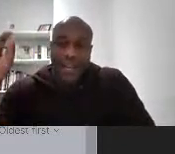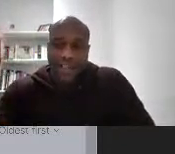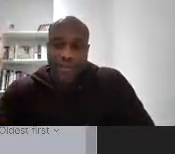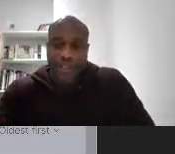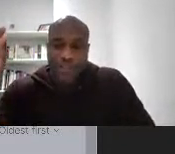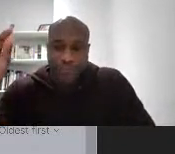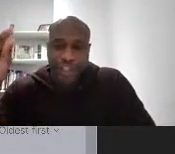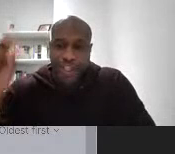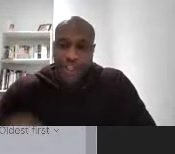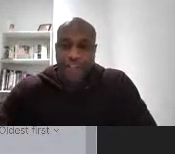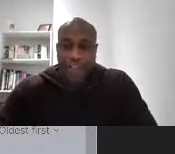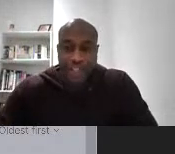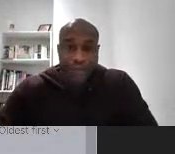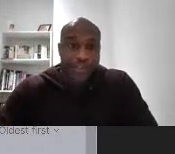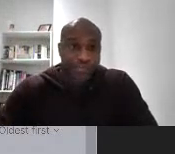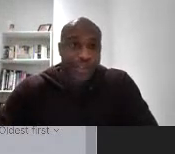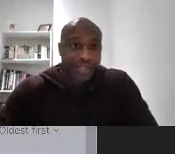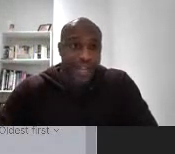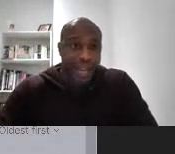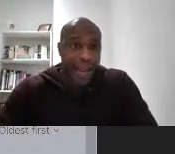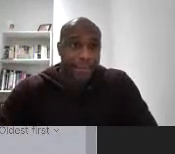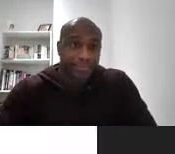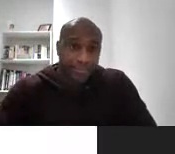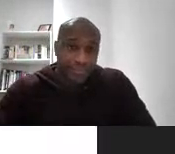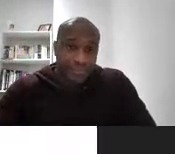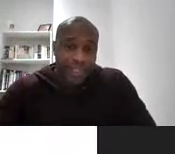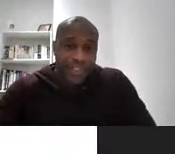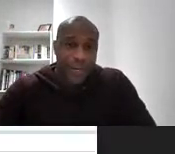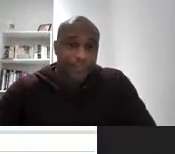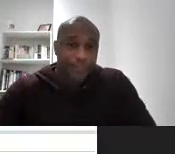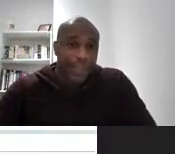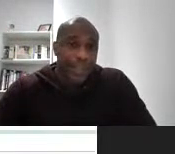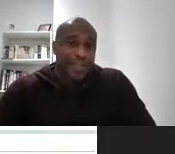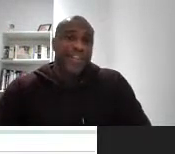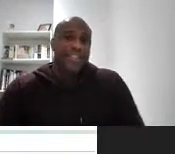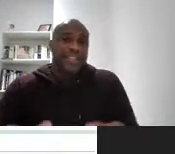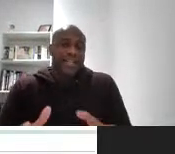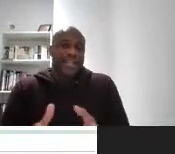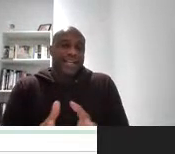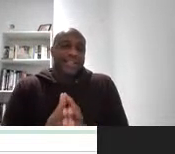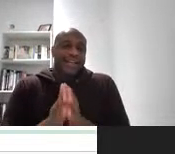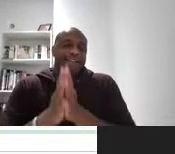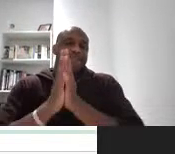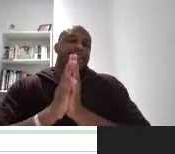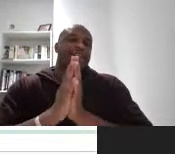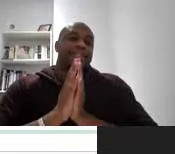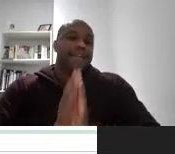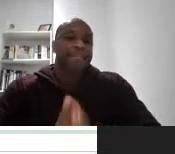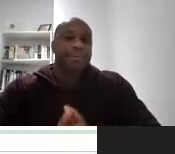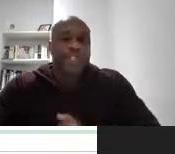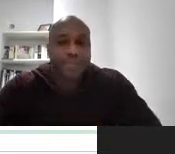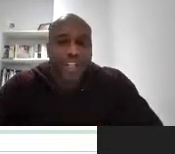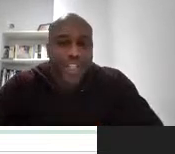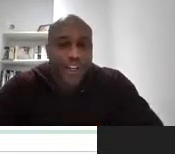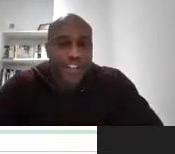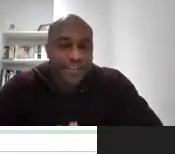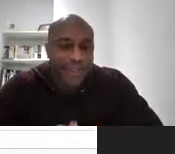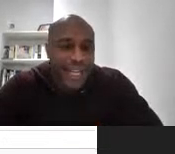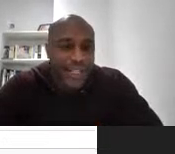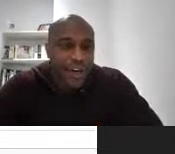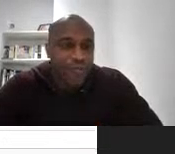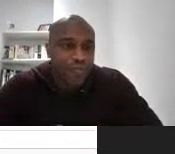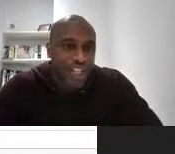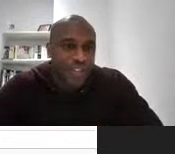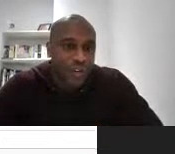the actual spreadsheet that I've used to create this app. So this is a very simple spreadsheet of